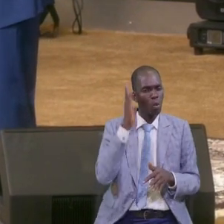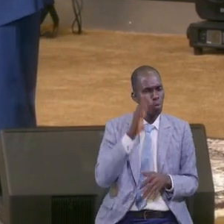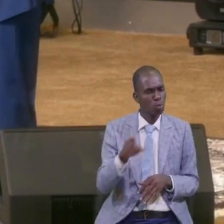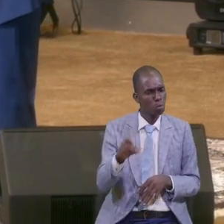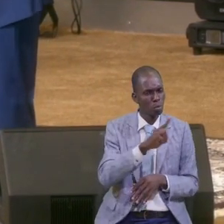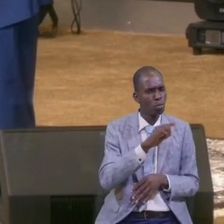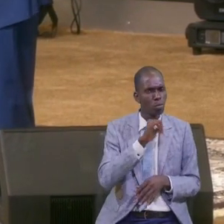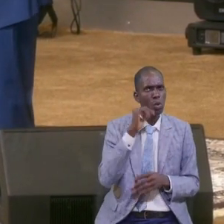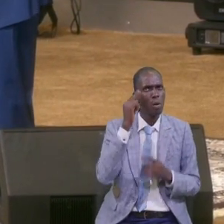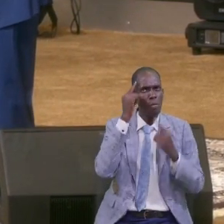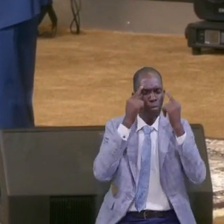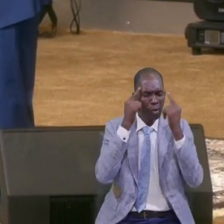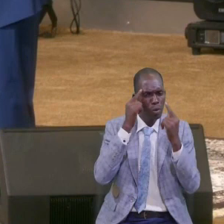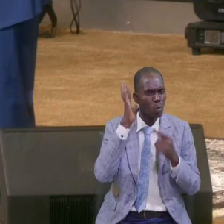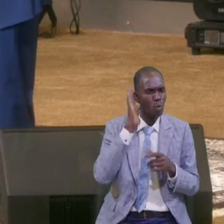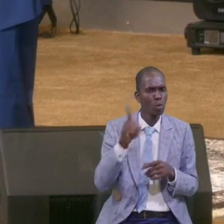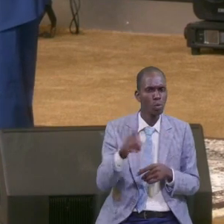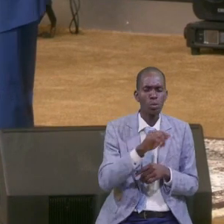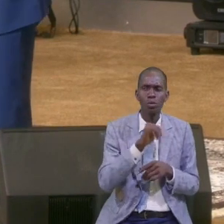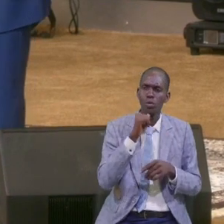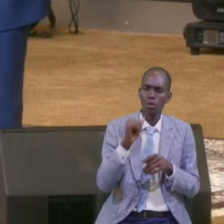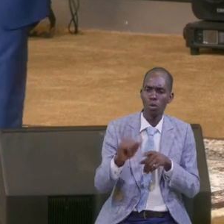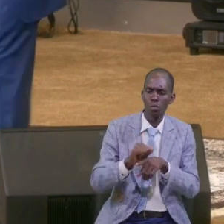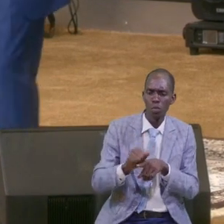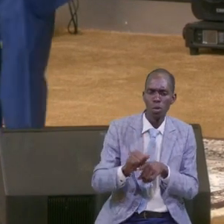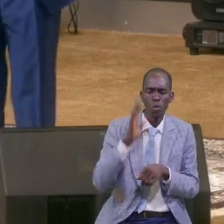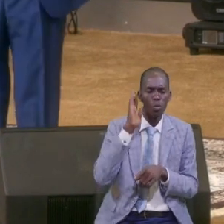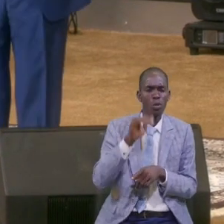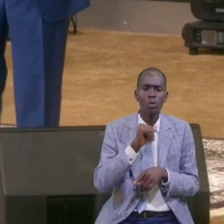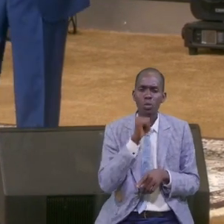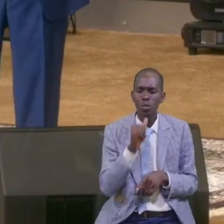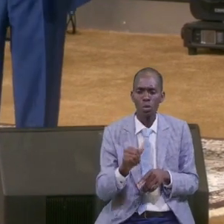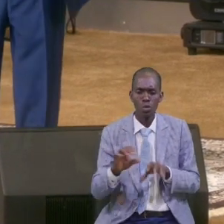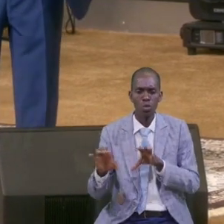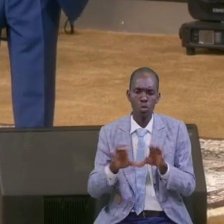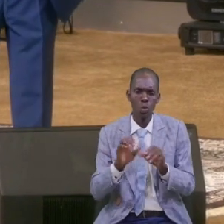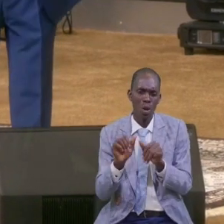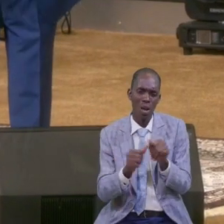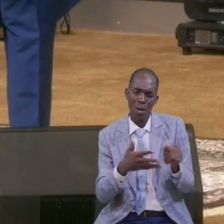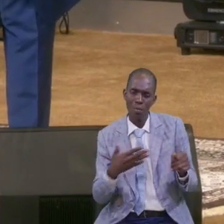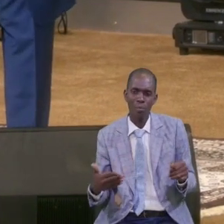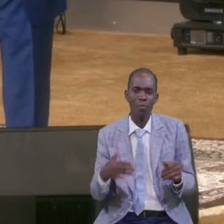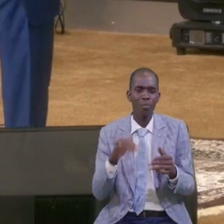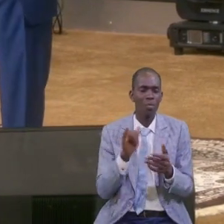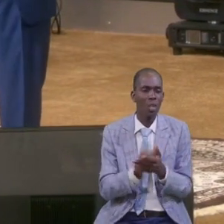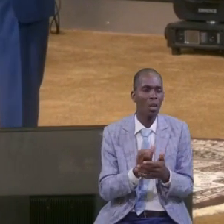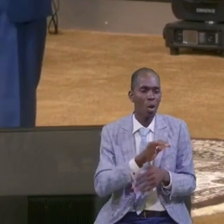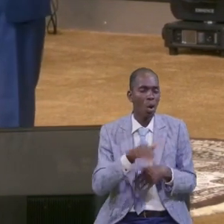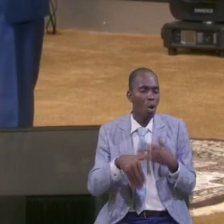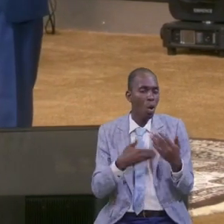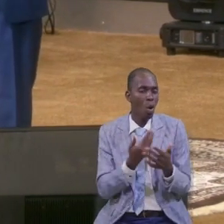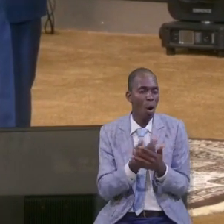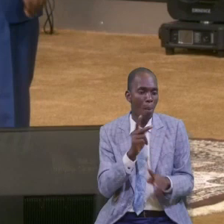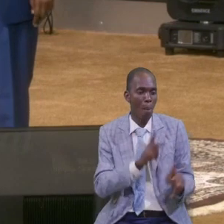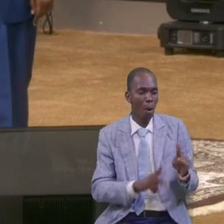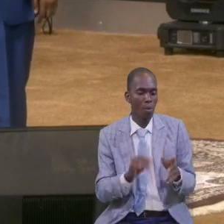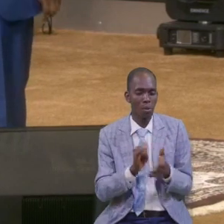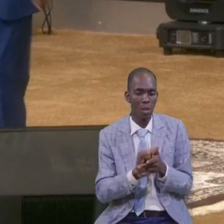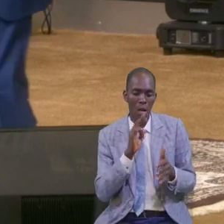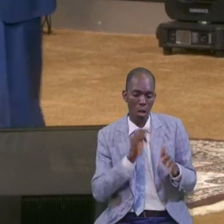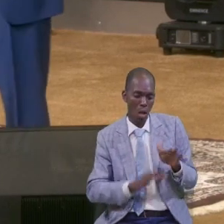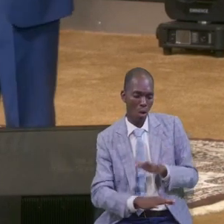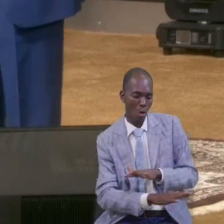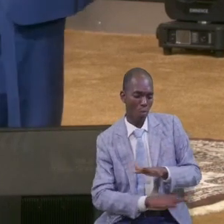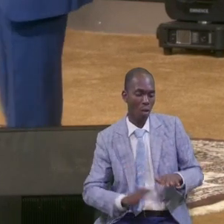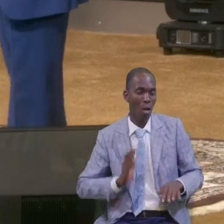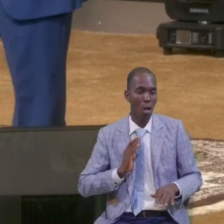plan? Are we not going to train? Are we not going to do everything that all the people that are under our